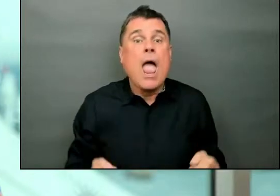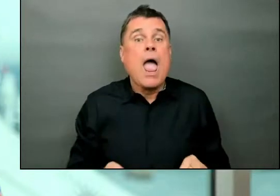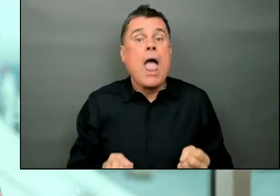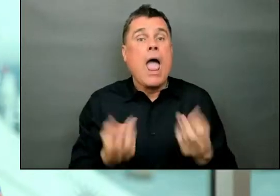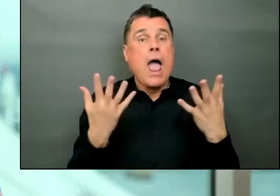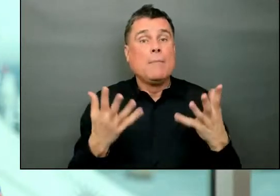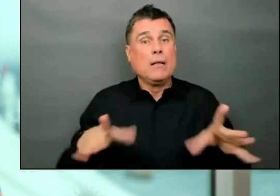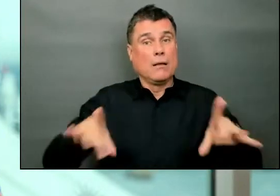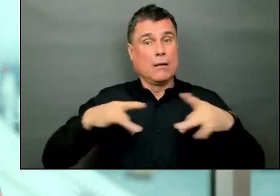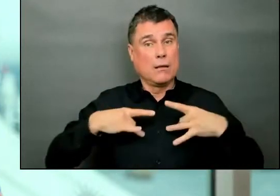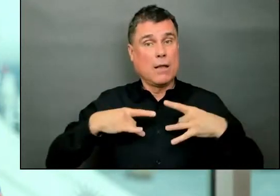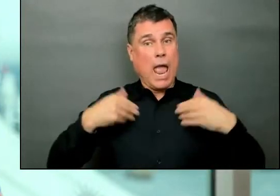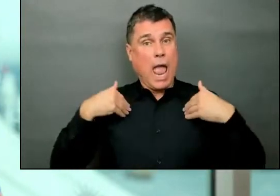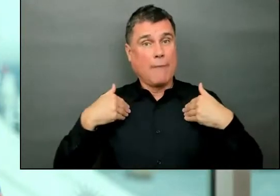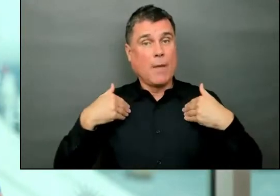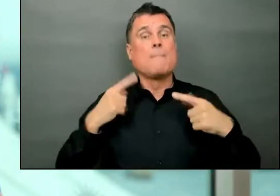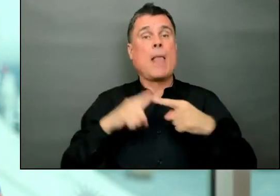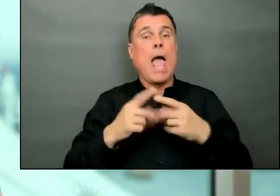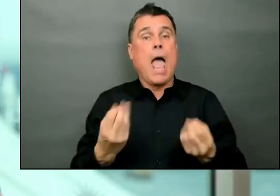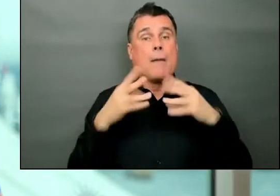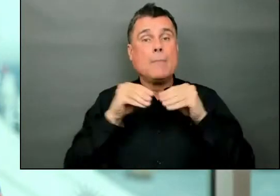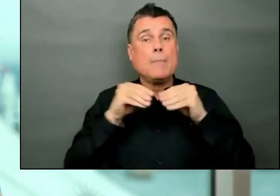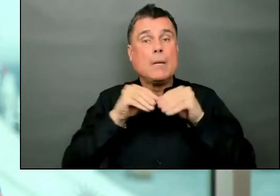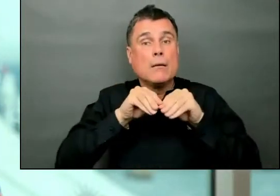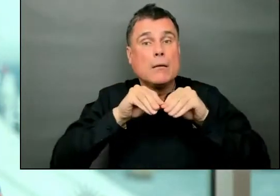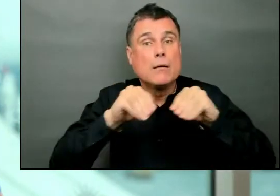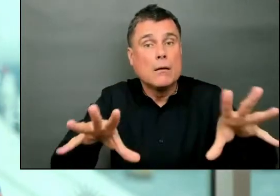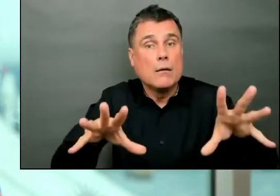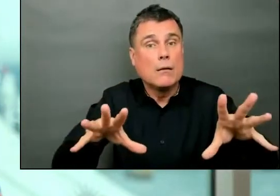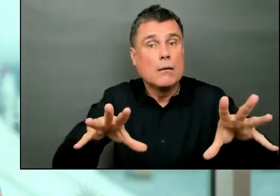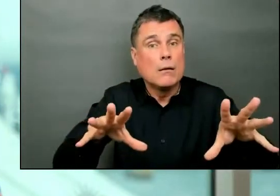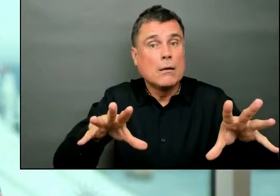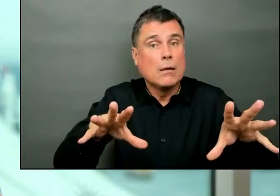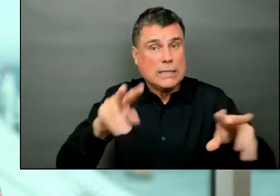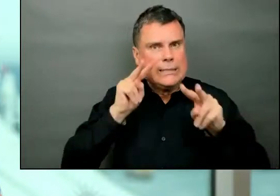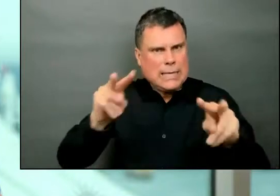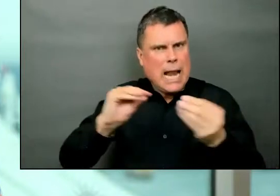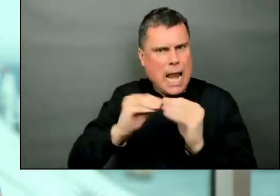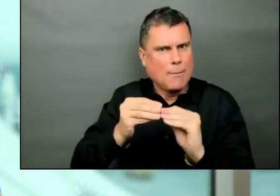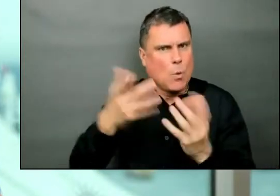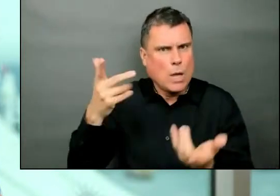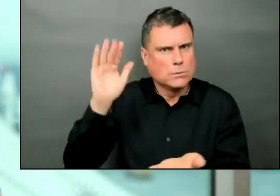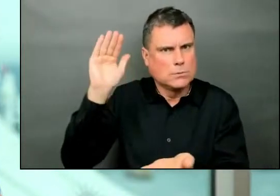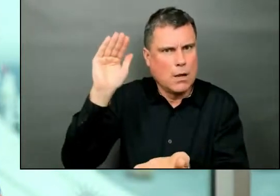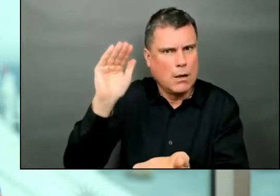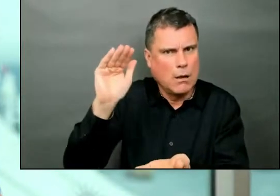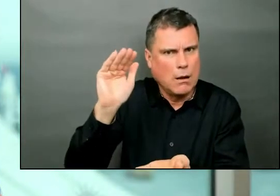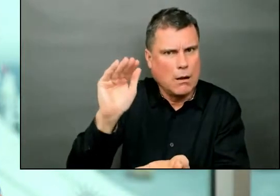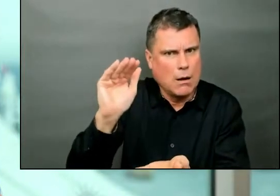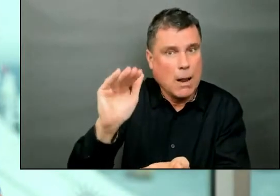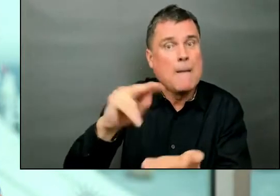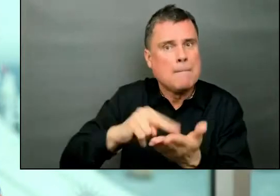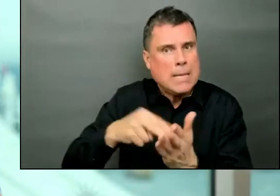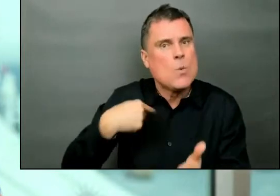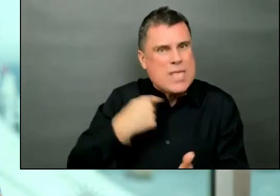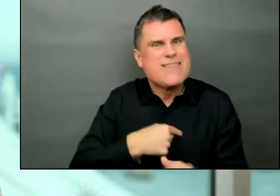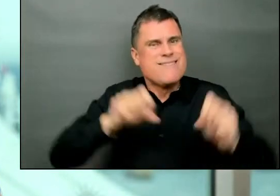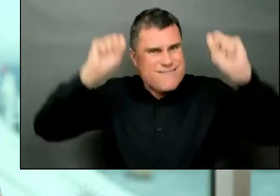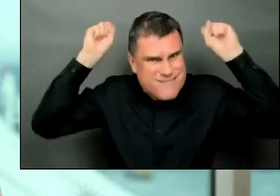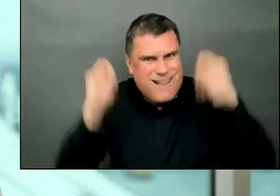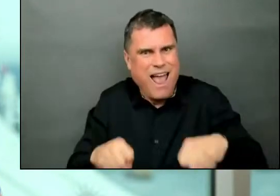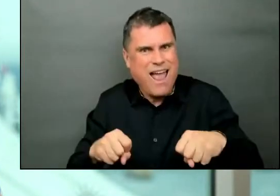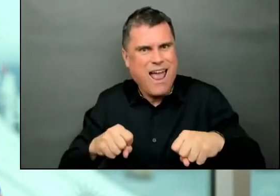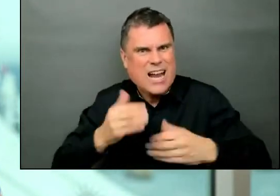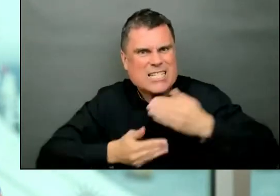And it shows, again, what we can do together as communities. And I think there is a significant number of people, and 5